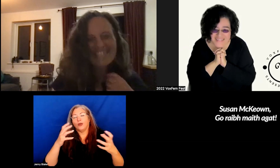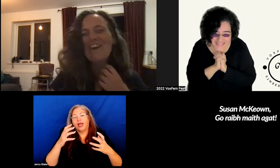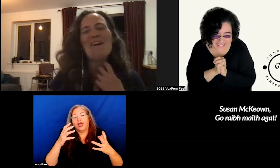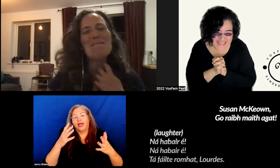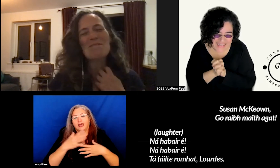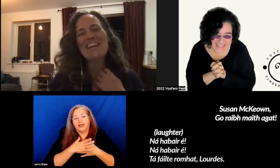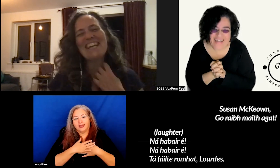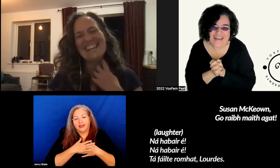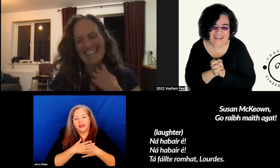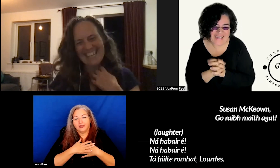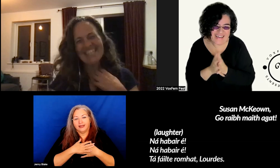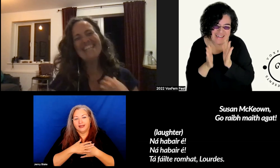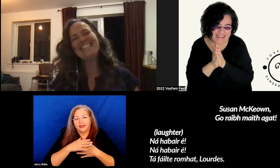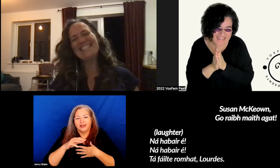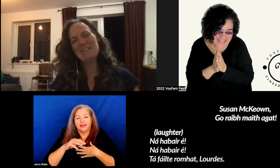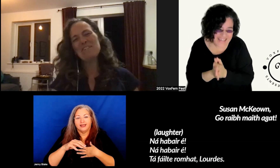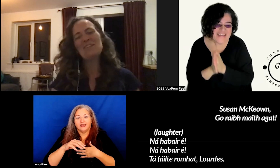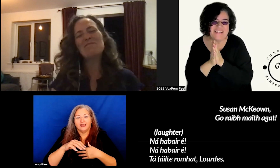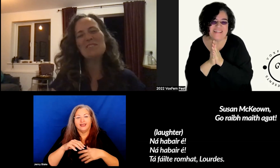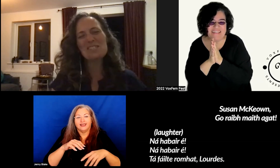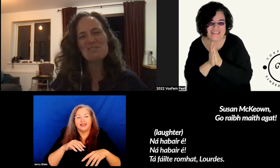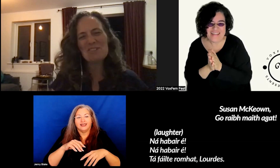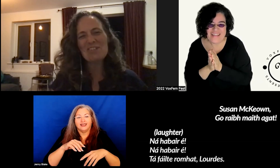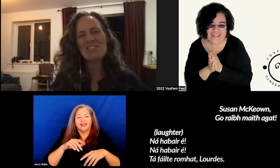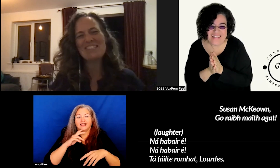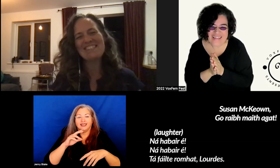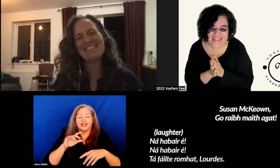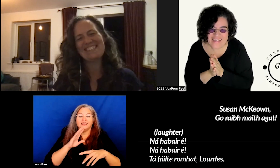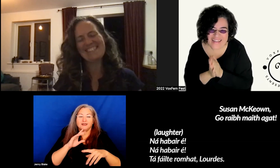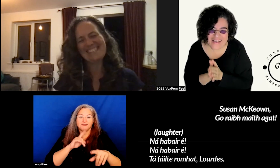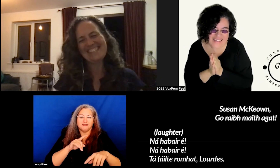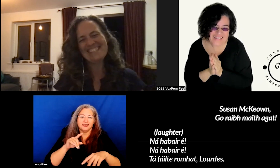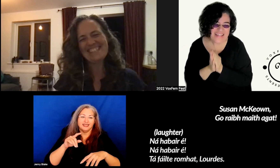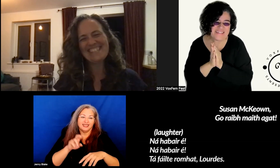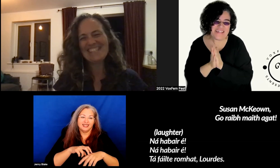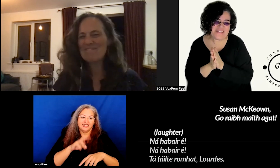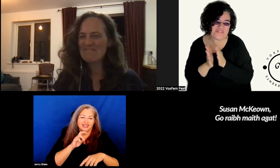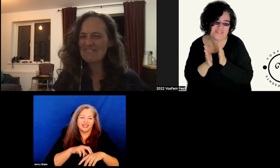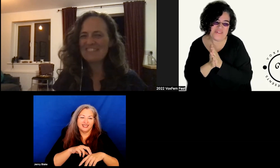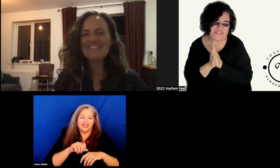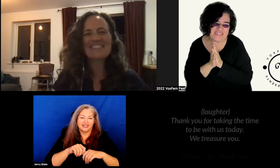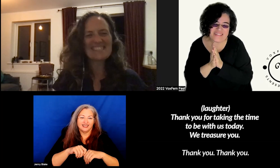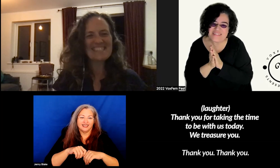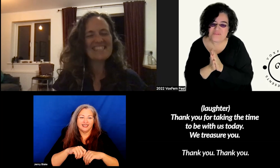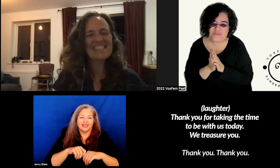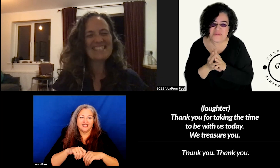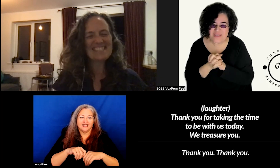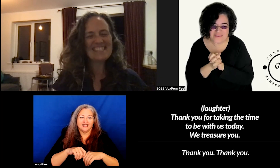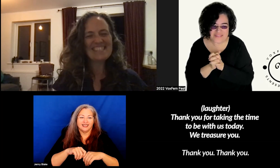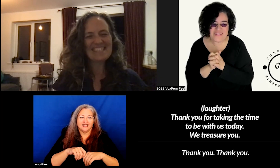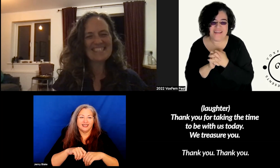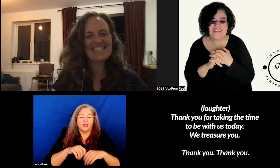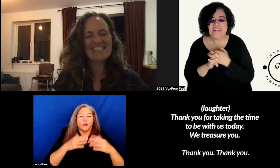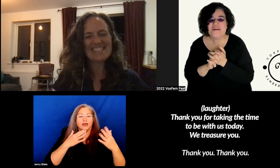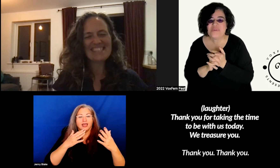No habare. No habare. Tofa Chirot, Lourdes. Thank you for taking the time to be with